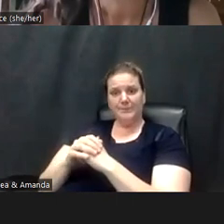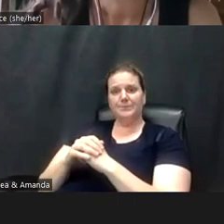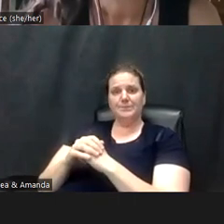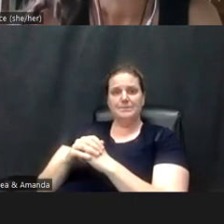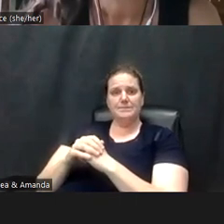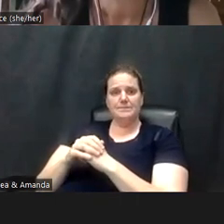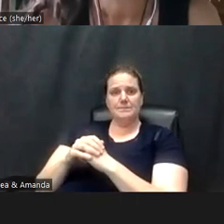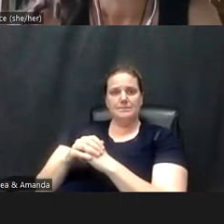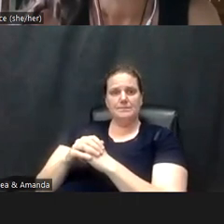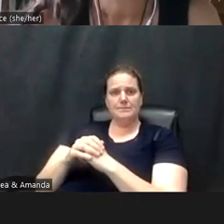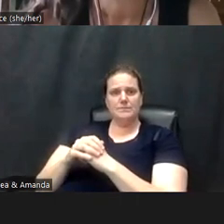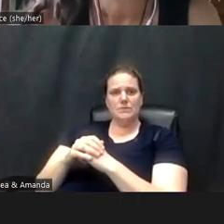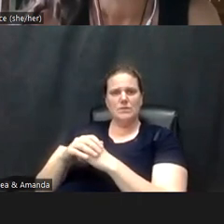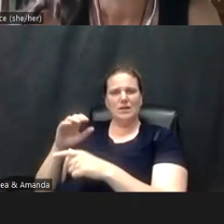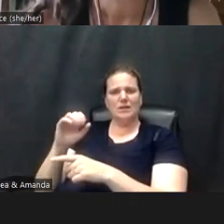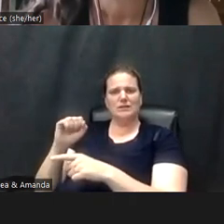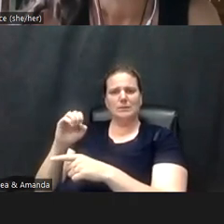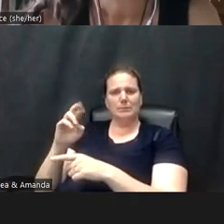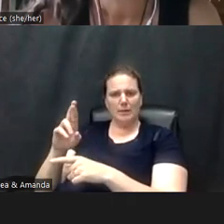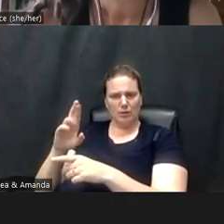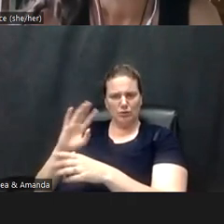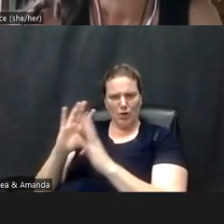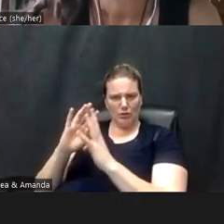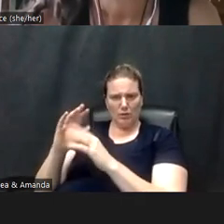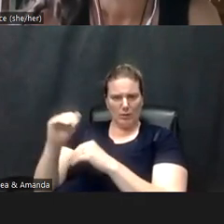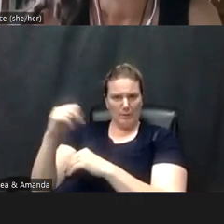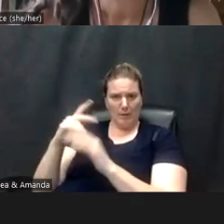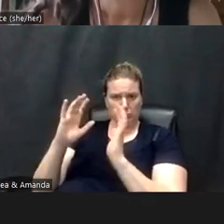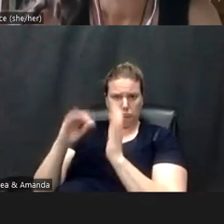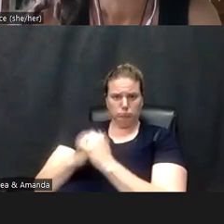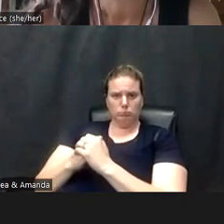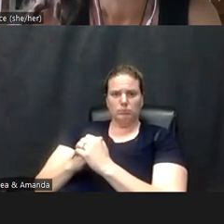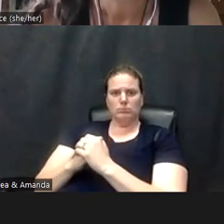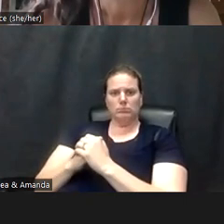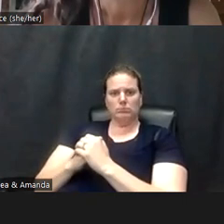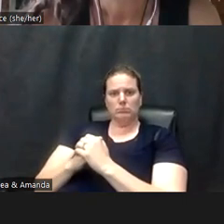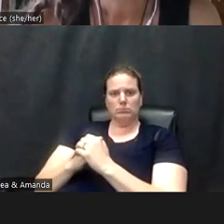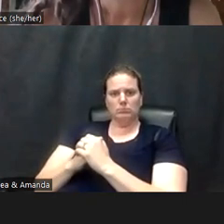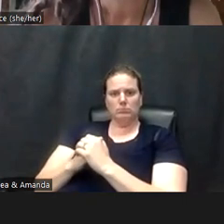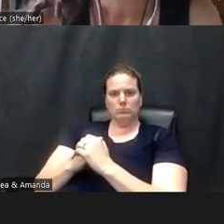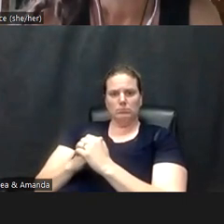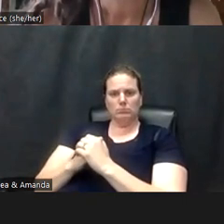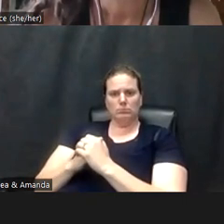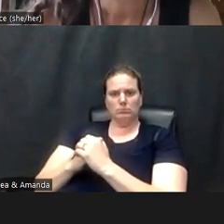I'm going to let Samir talk real quick, and then I'll come back. Okay, thank you.